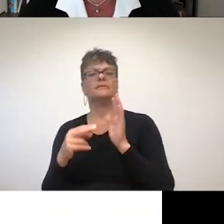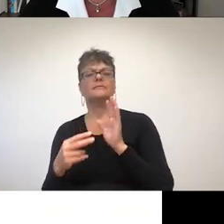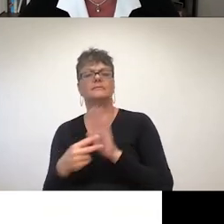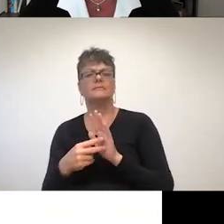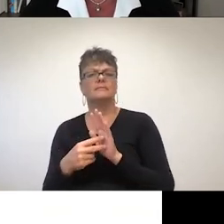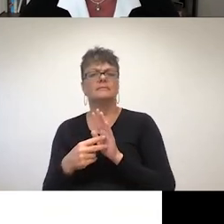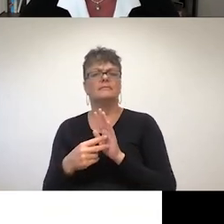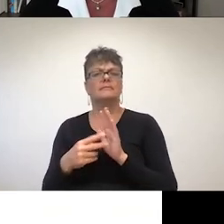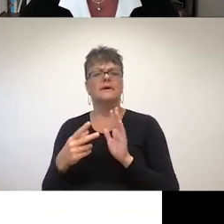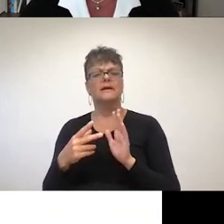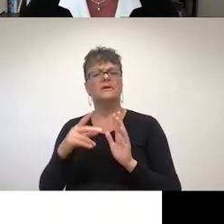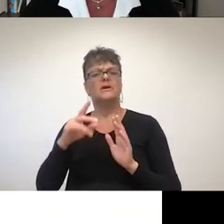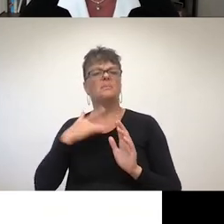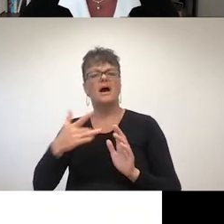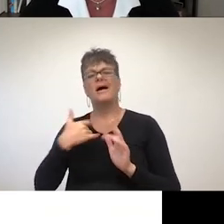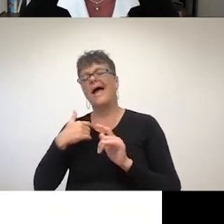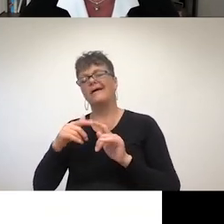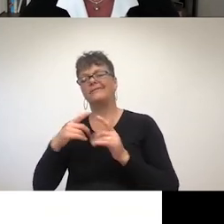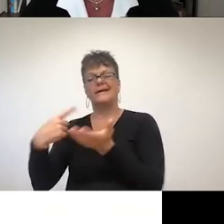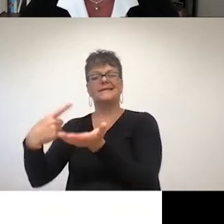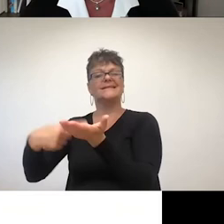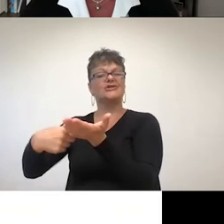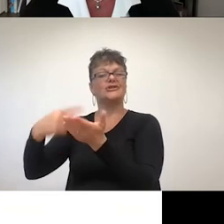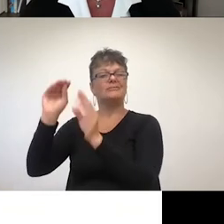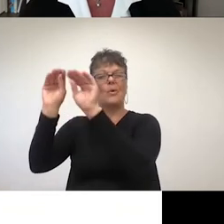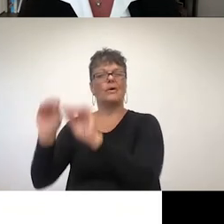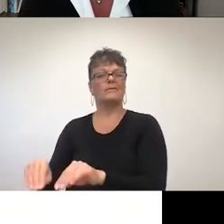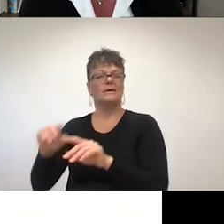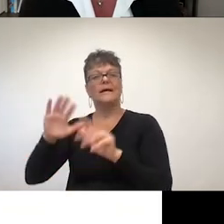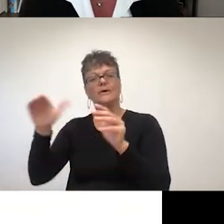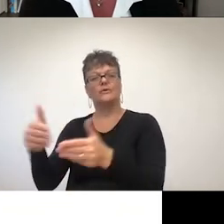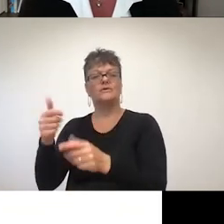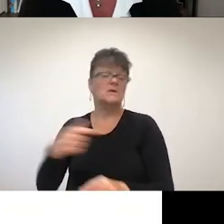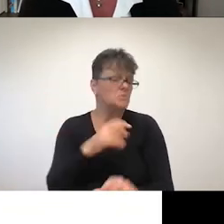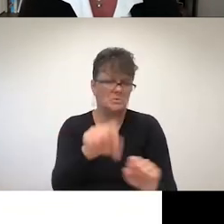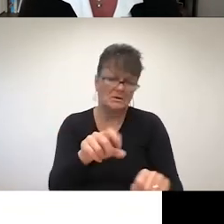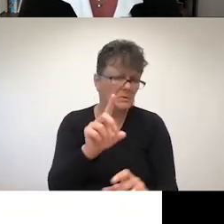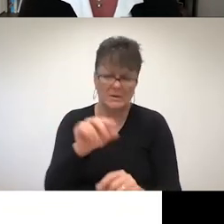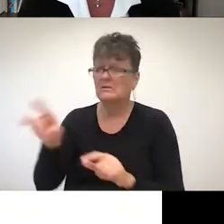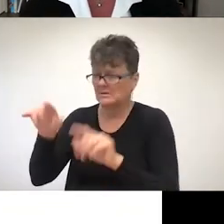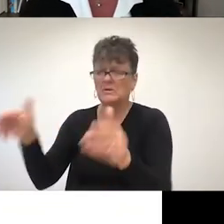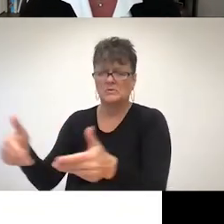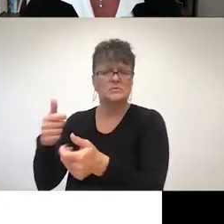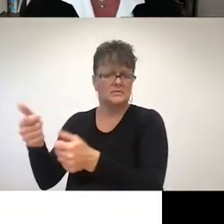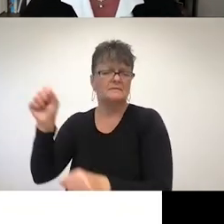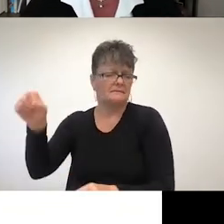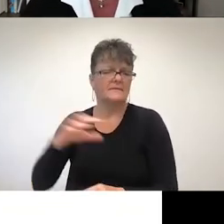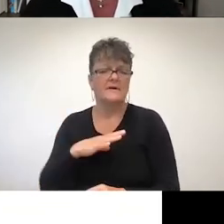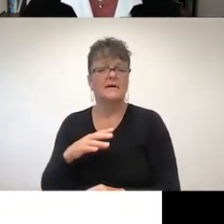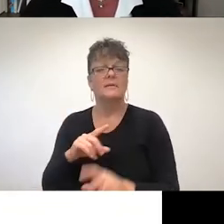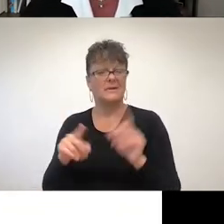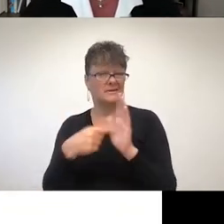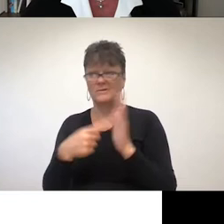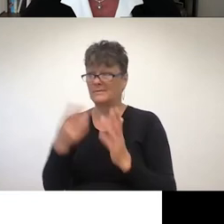would encourage you to do that, where people post a little bit about themselves, introduce themselves. But then oftentimes in asynchronous classes, that's all there is.